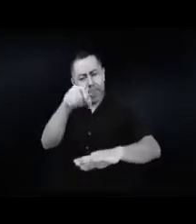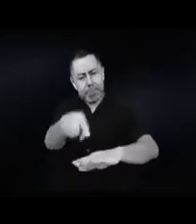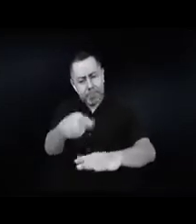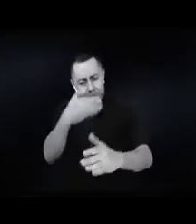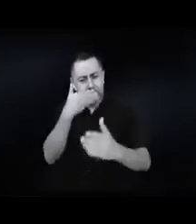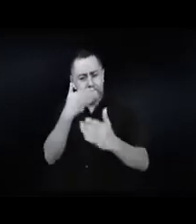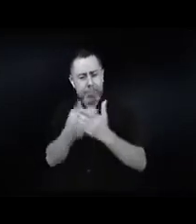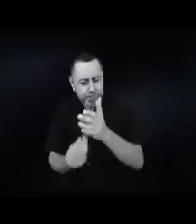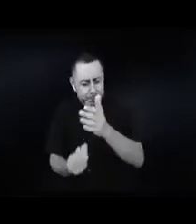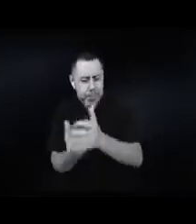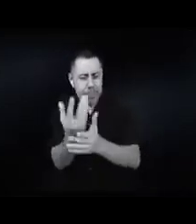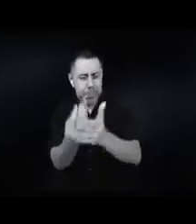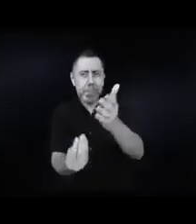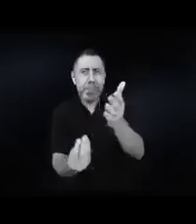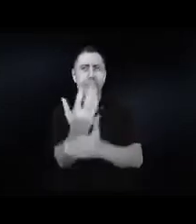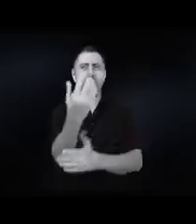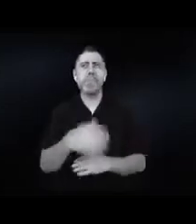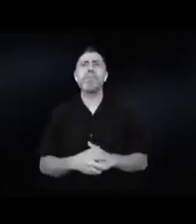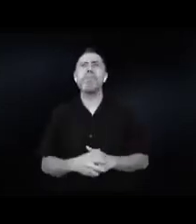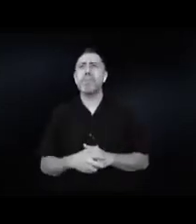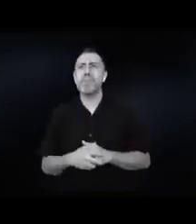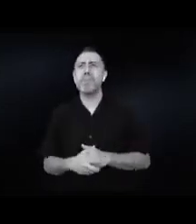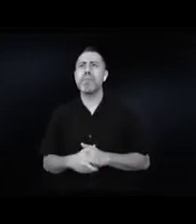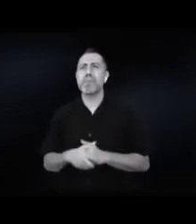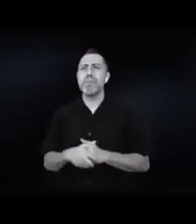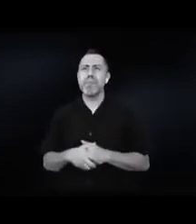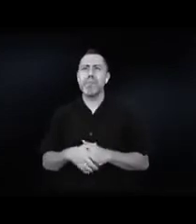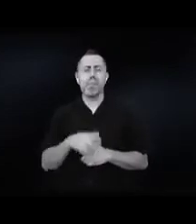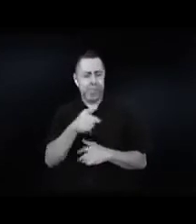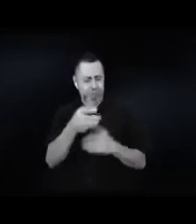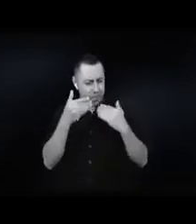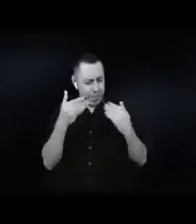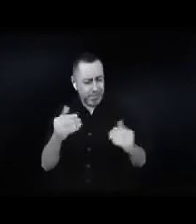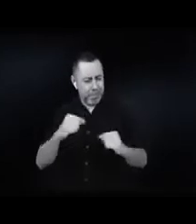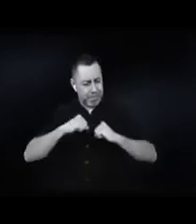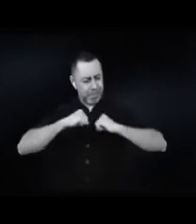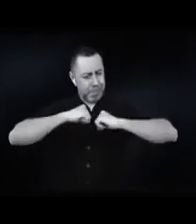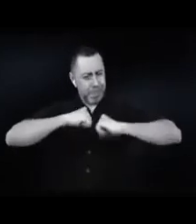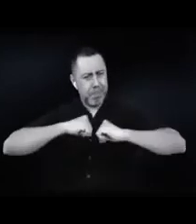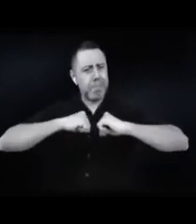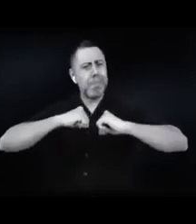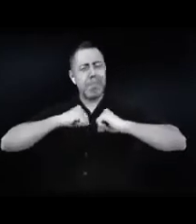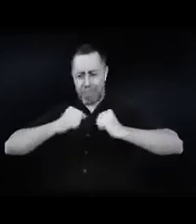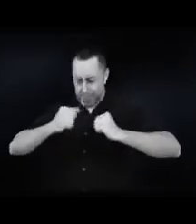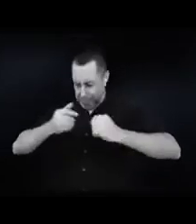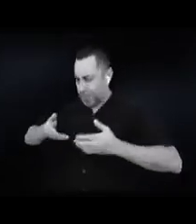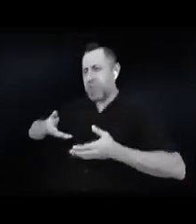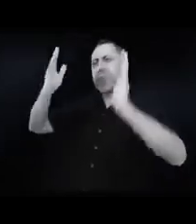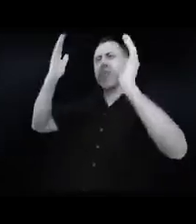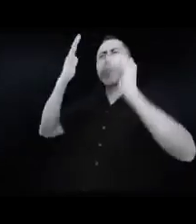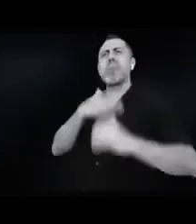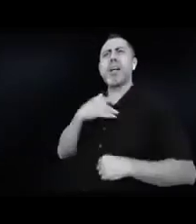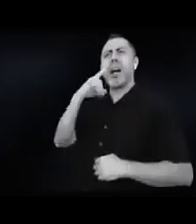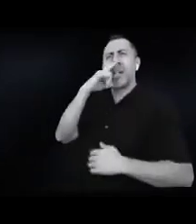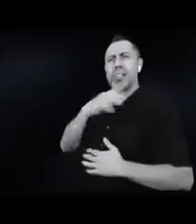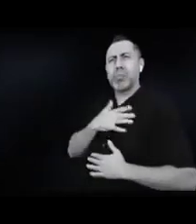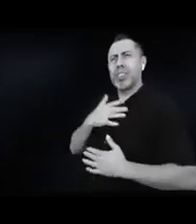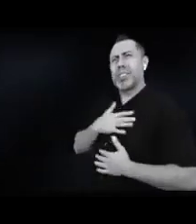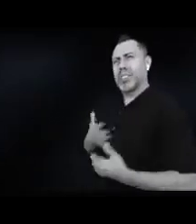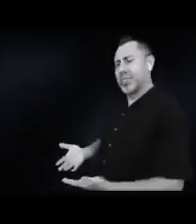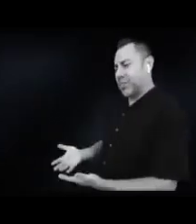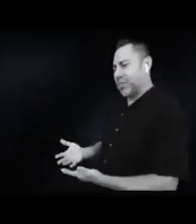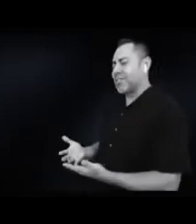ground, so your child can breathe. Stand together, stand